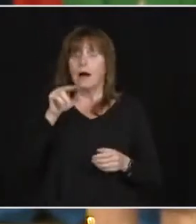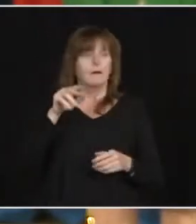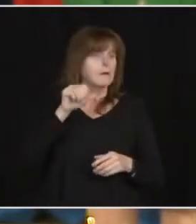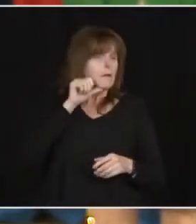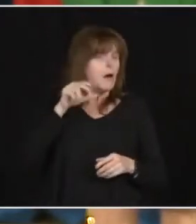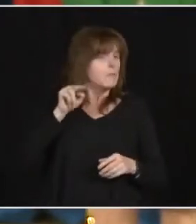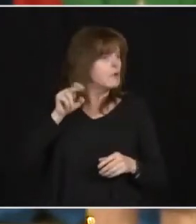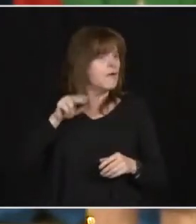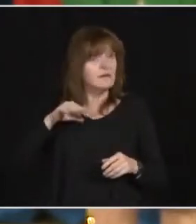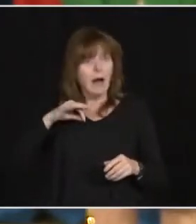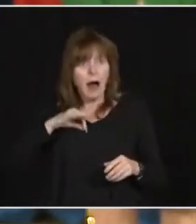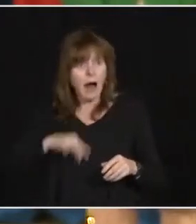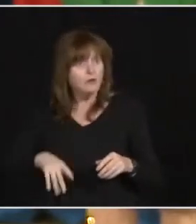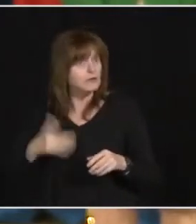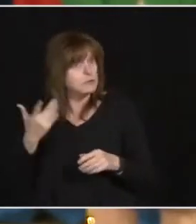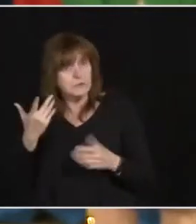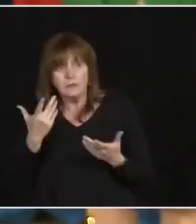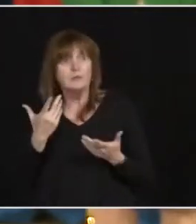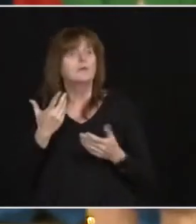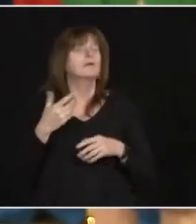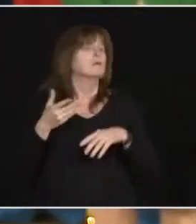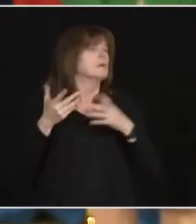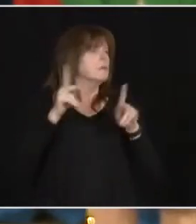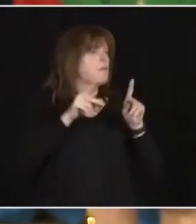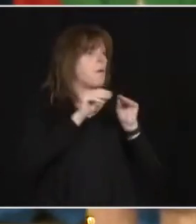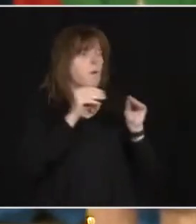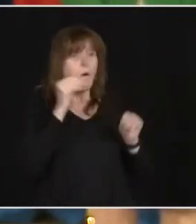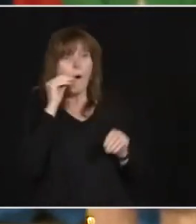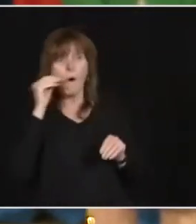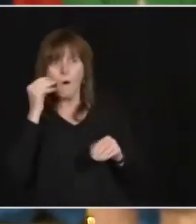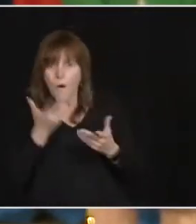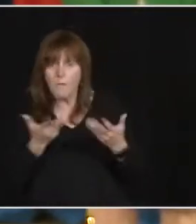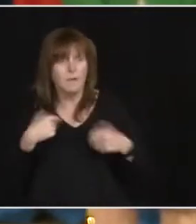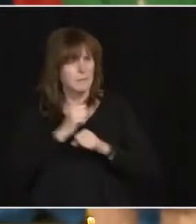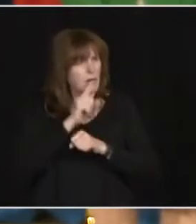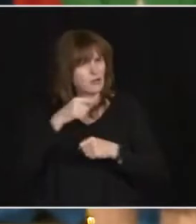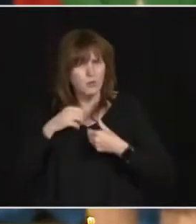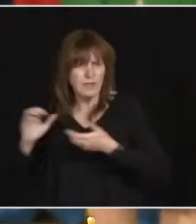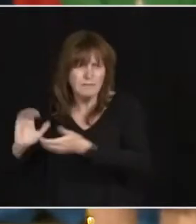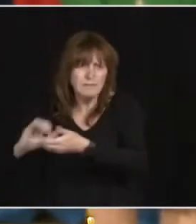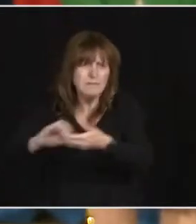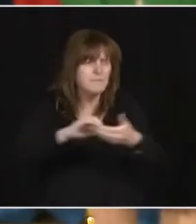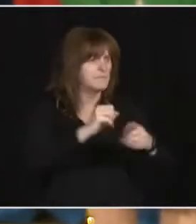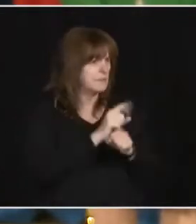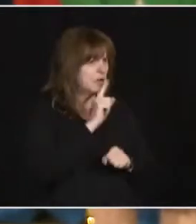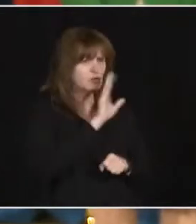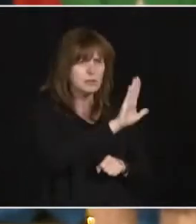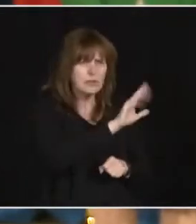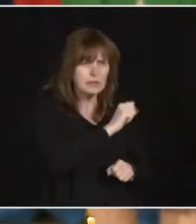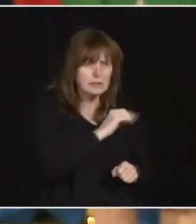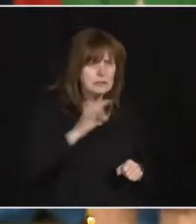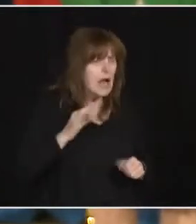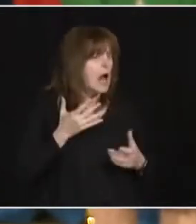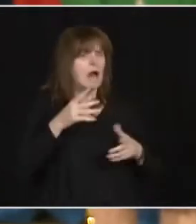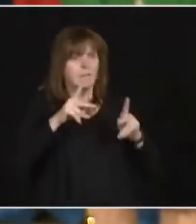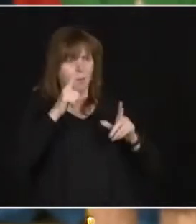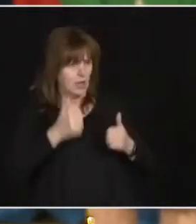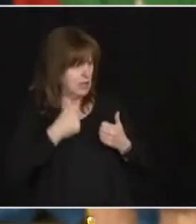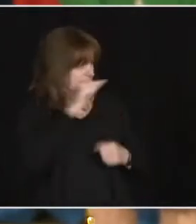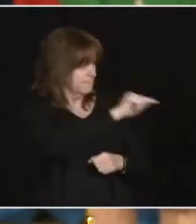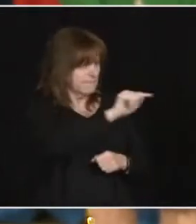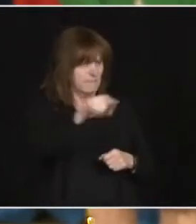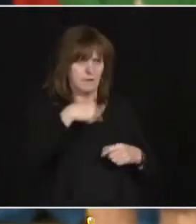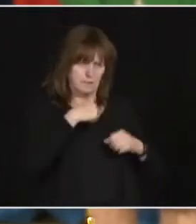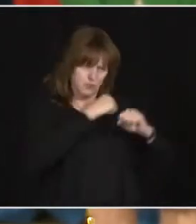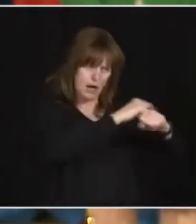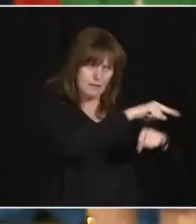make sure they have the resources to keep their staff and residents safe. And in the coming days, we'll provide